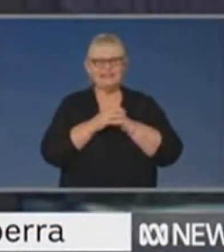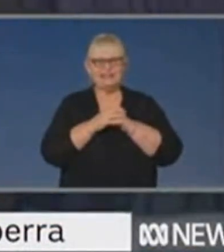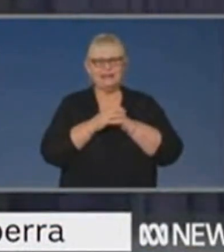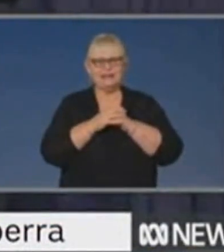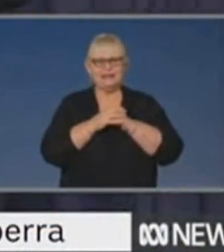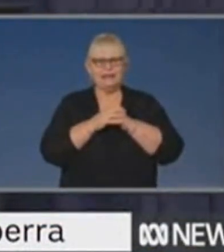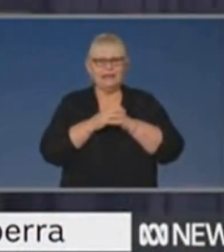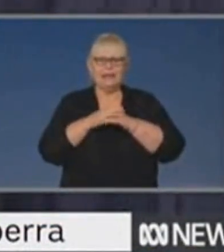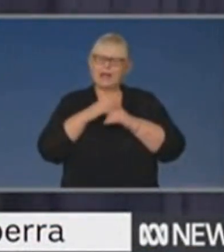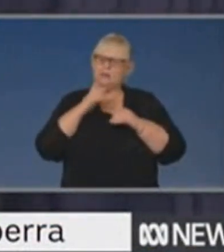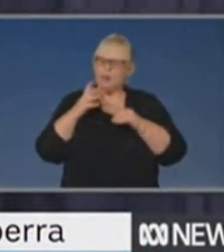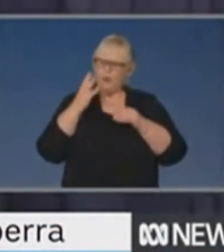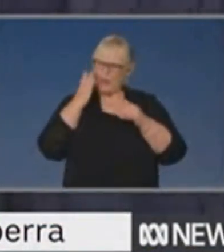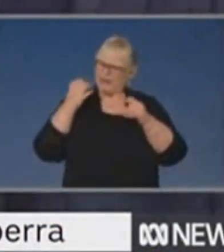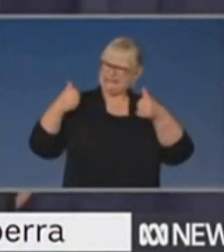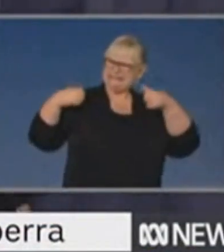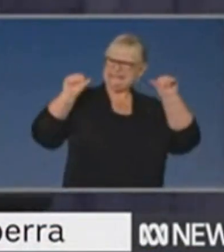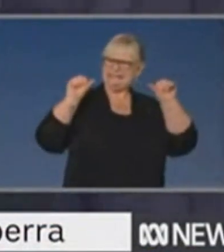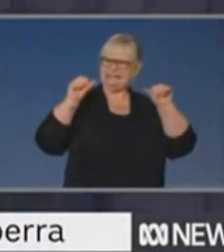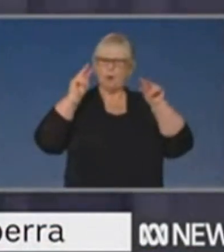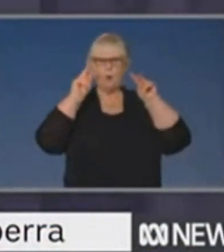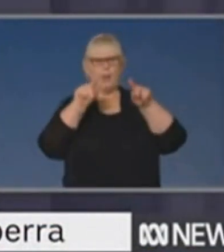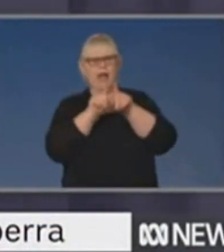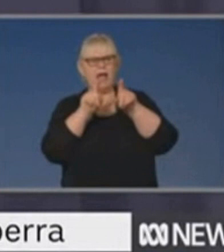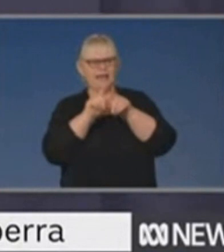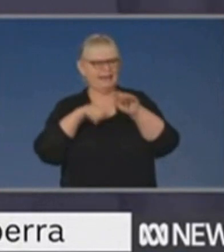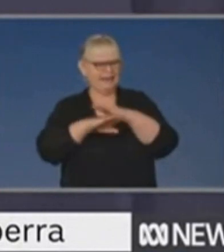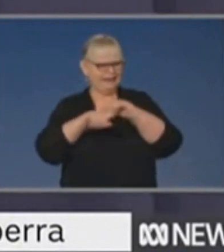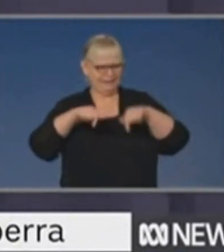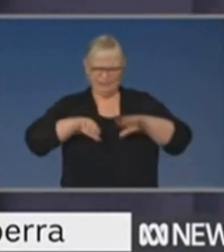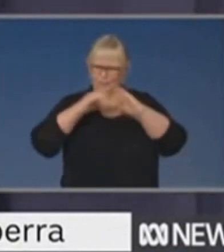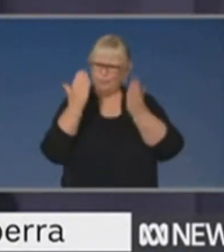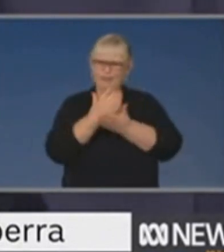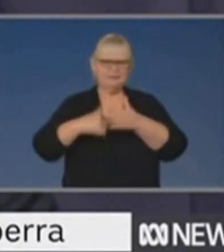What does success look like in a COVID-19 world?